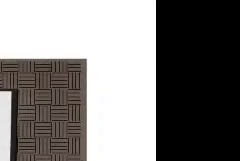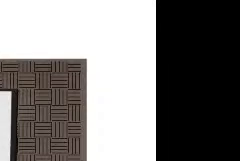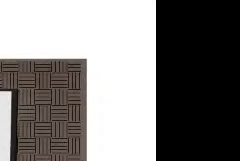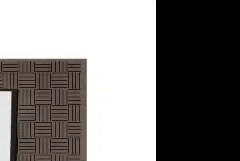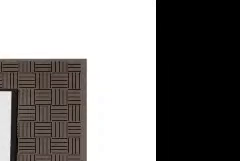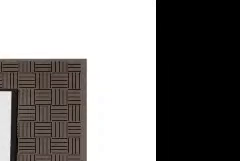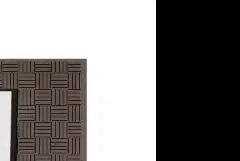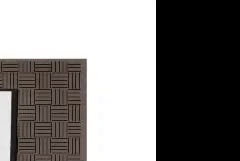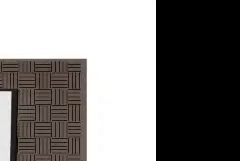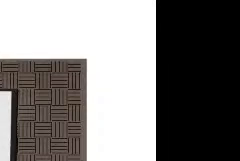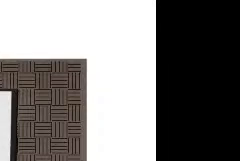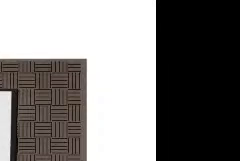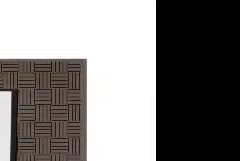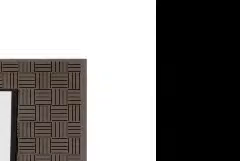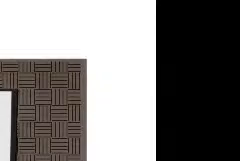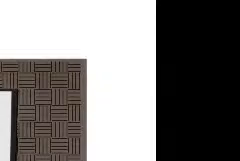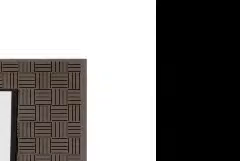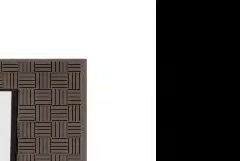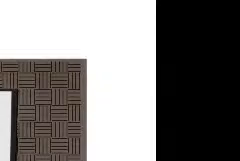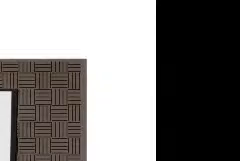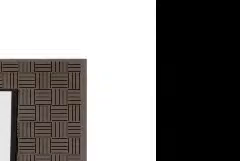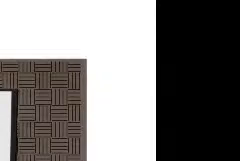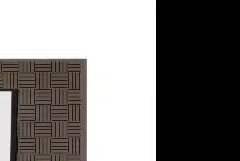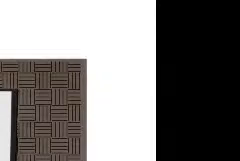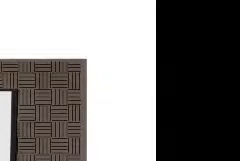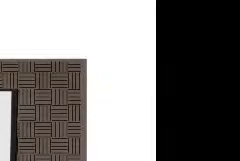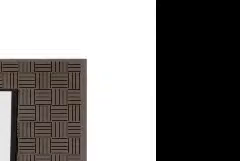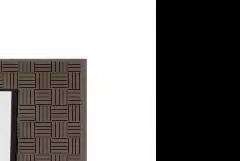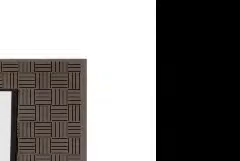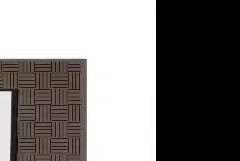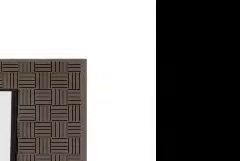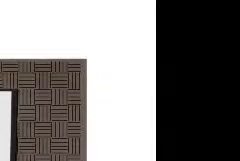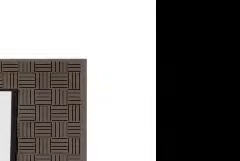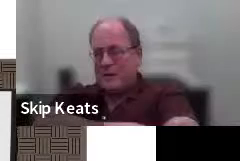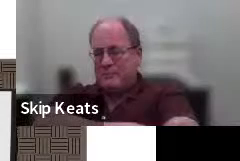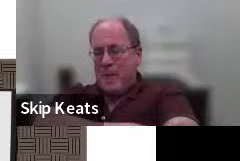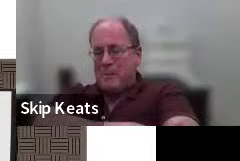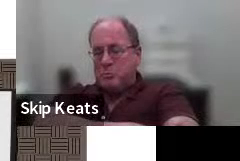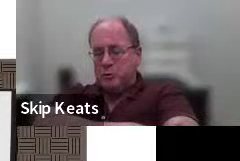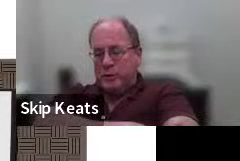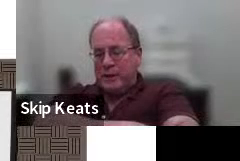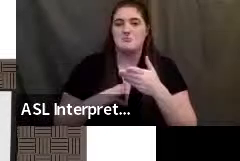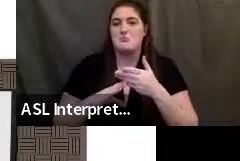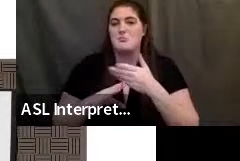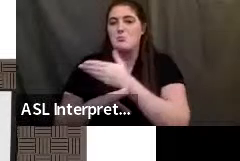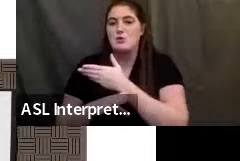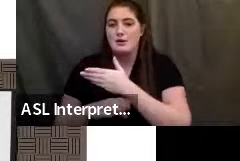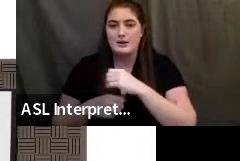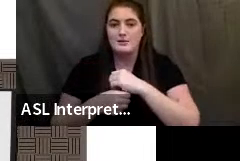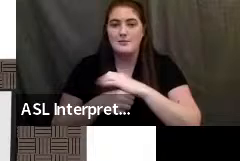up. A lot of the sizing in my mind is still pre-pandemic.